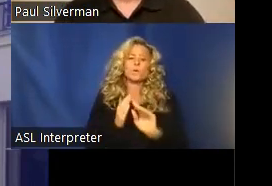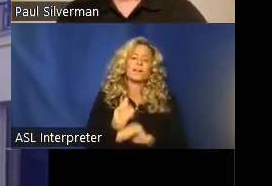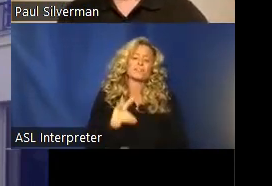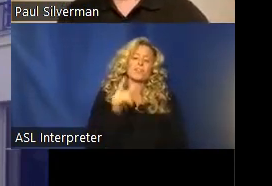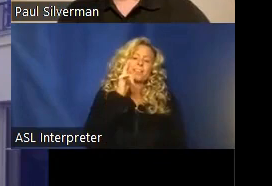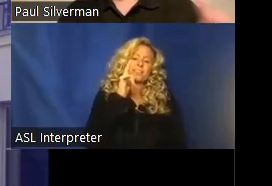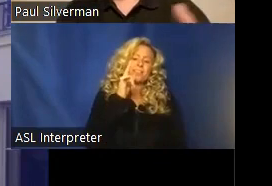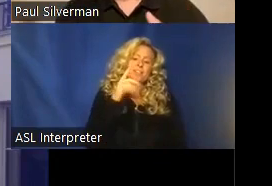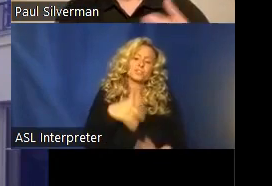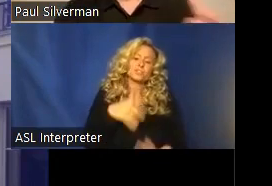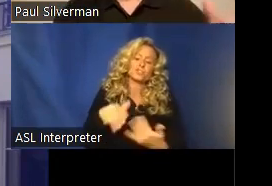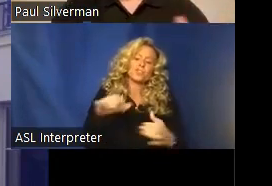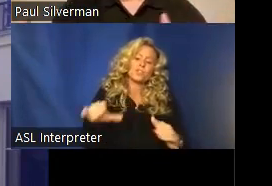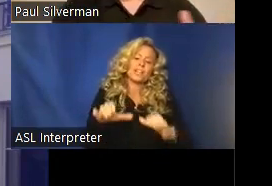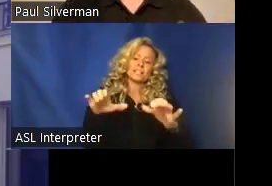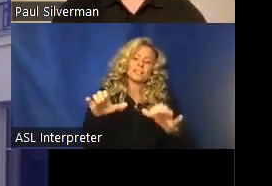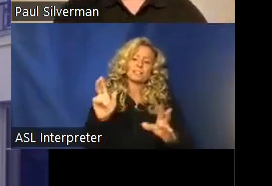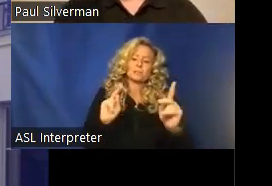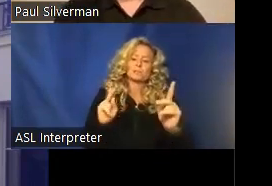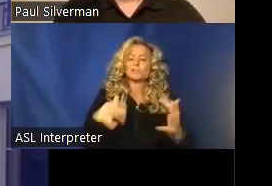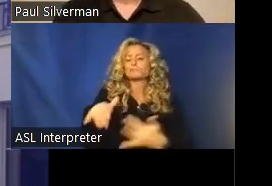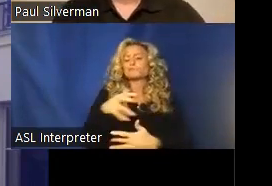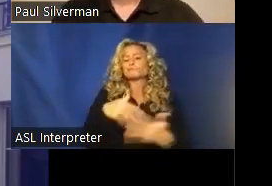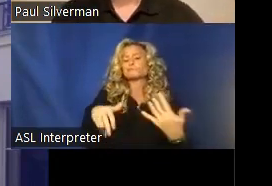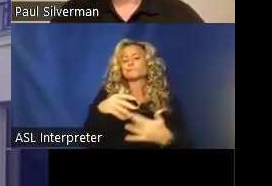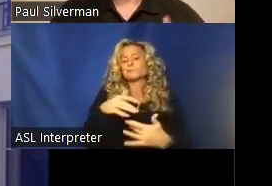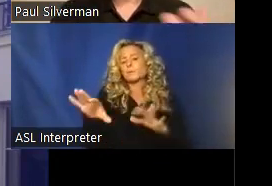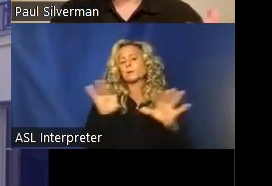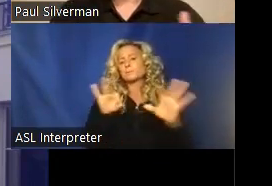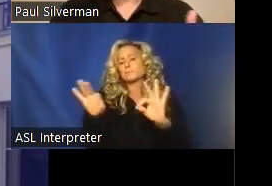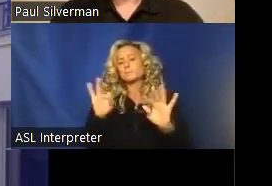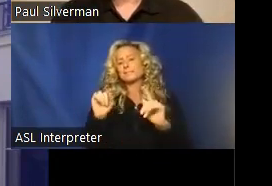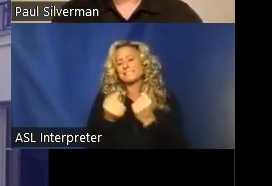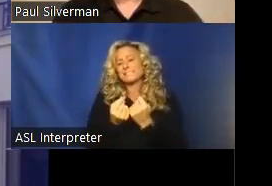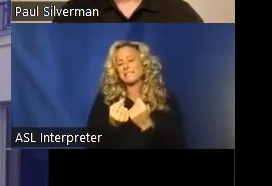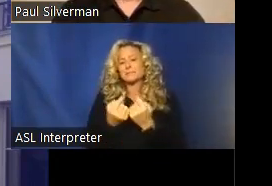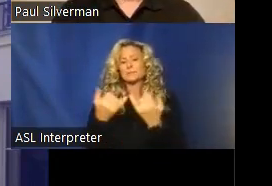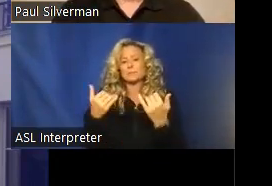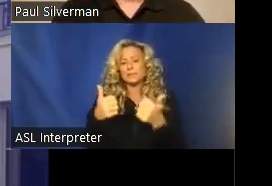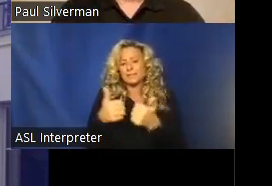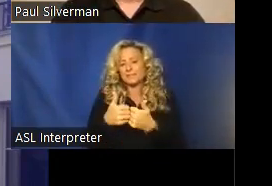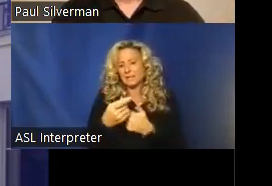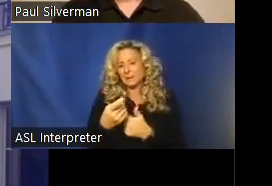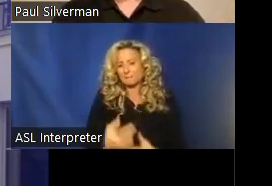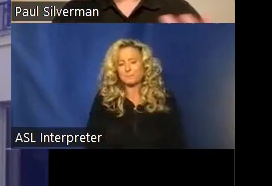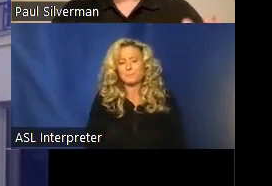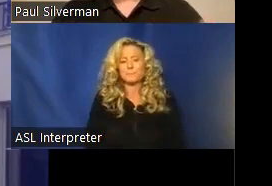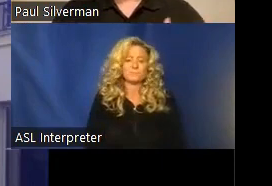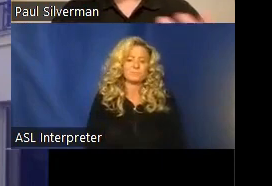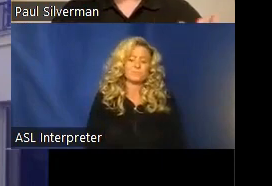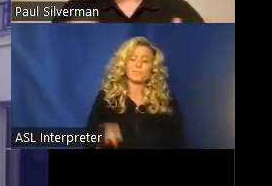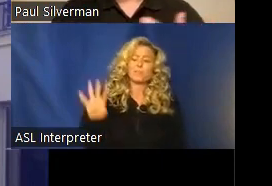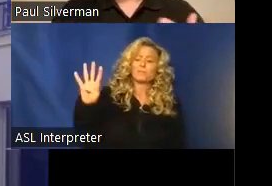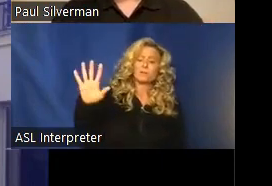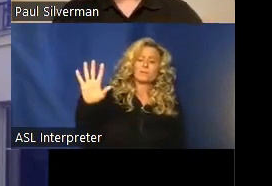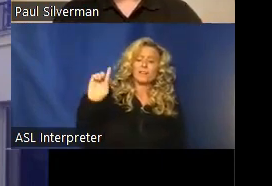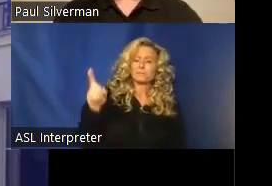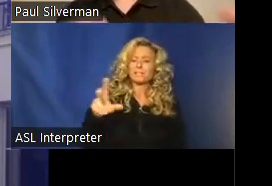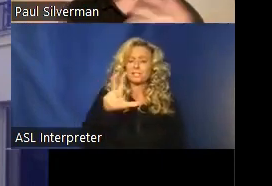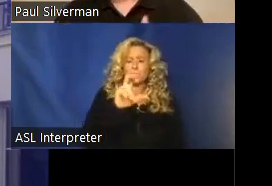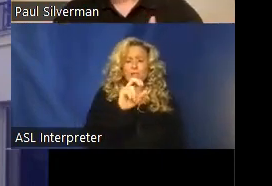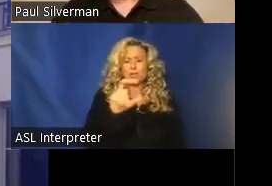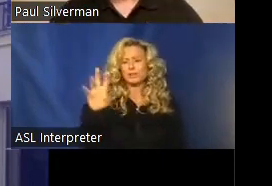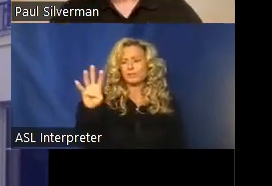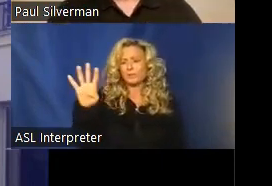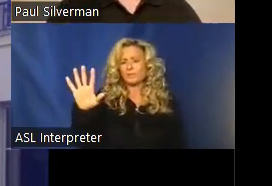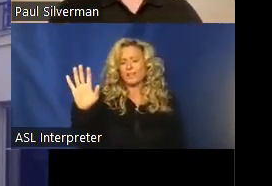social activities. Is everybody hangs out and we pick teams and we play this game for maybe 45 minutes, 30, 45 minutes,